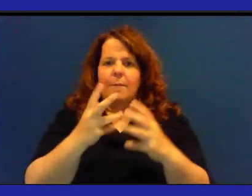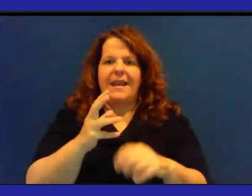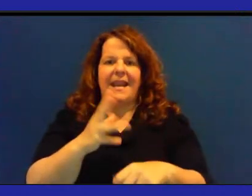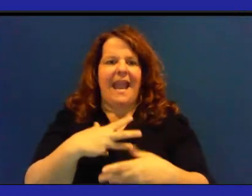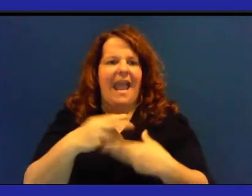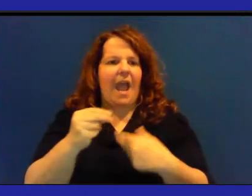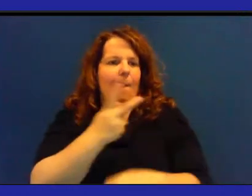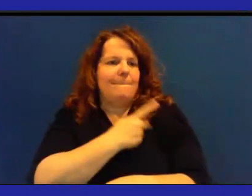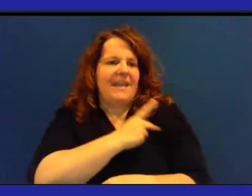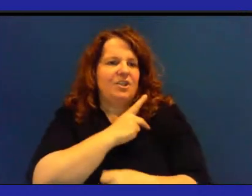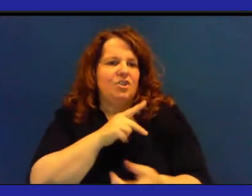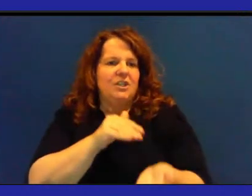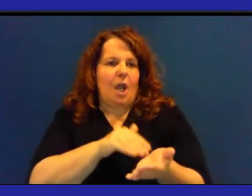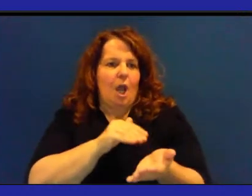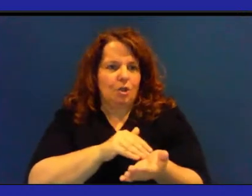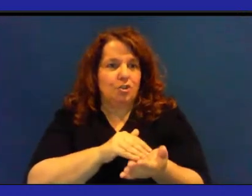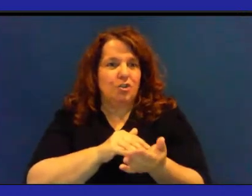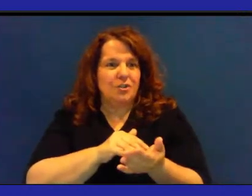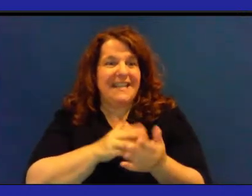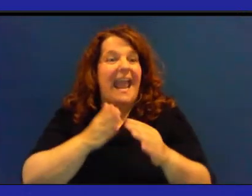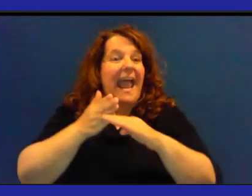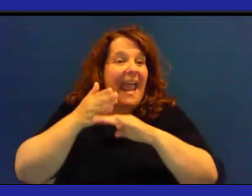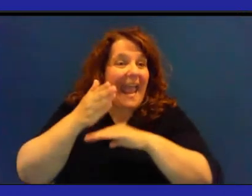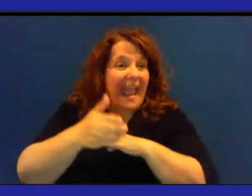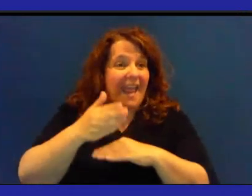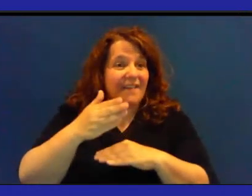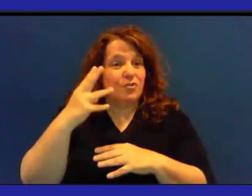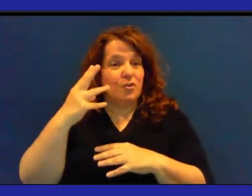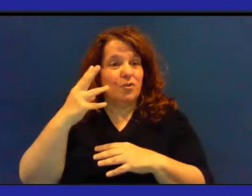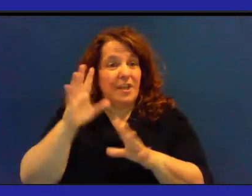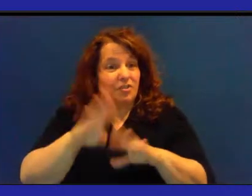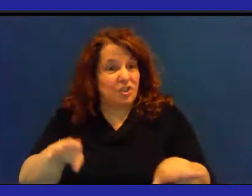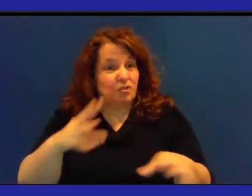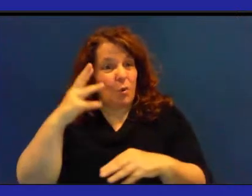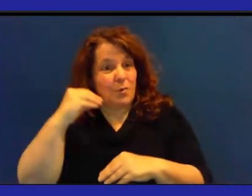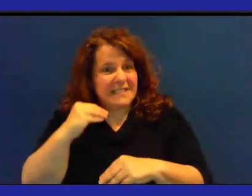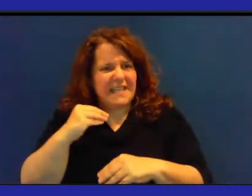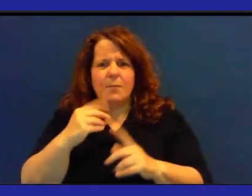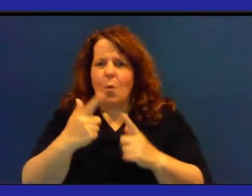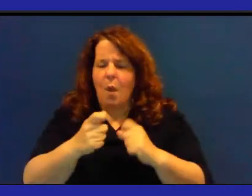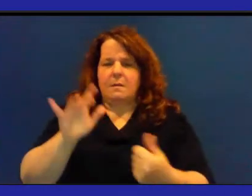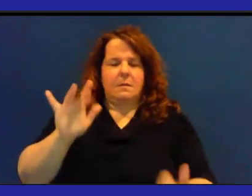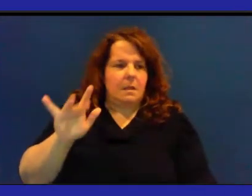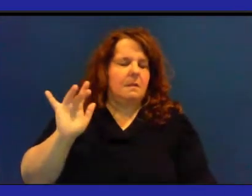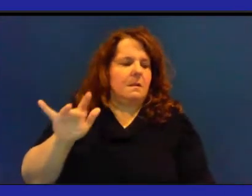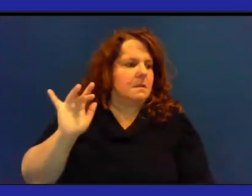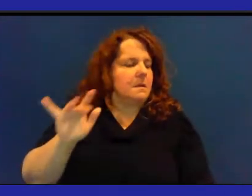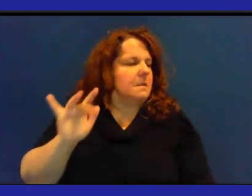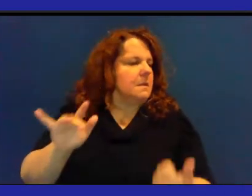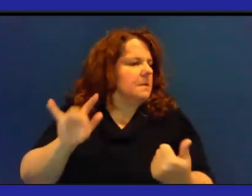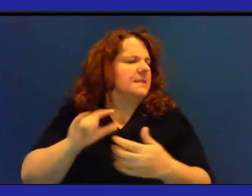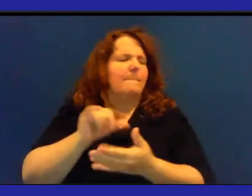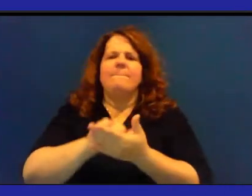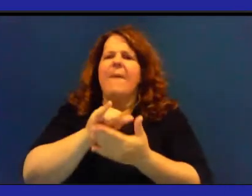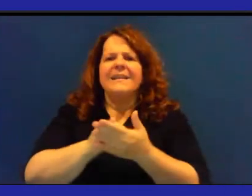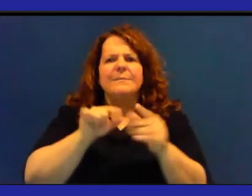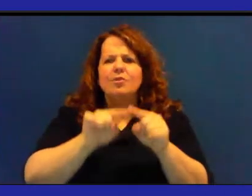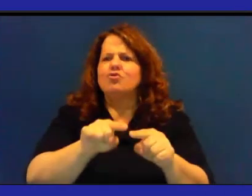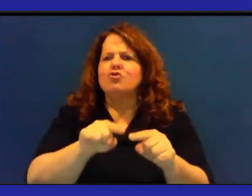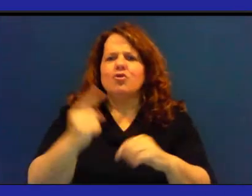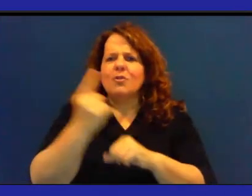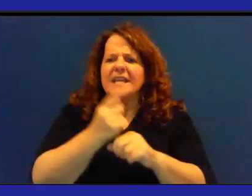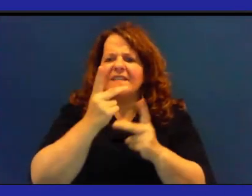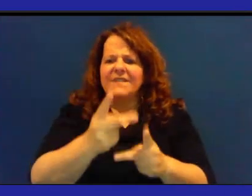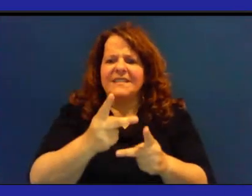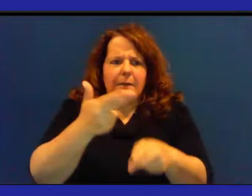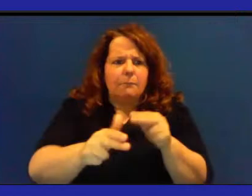on Epic after their children go to bed, because it's almost impossible to get it done during the visits.